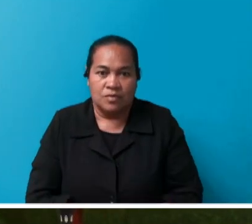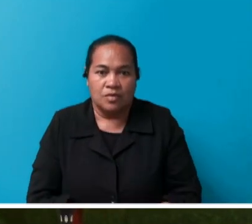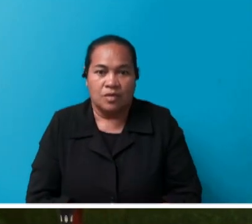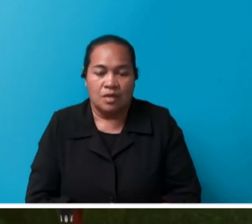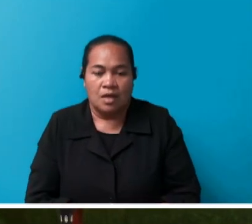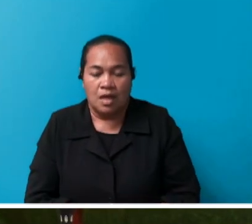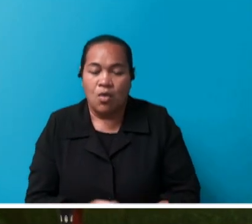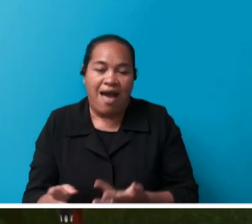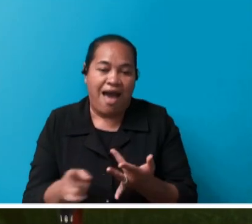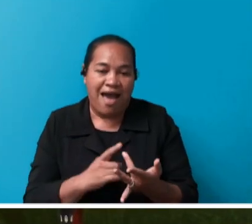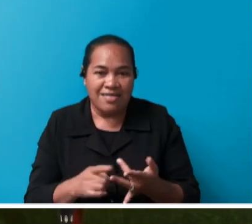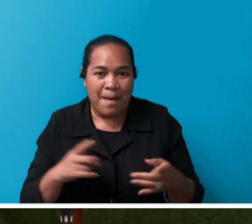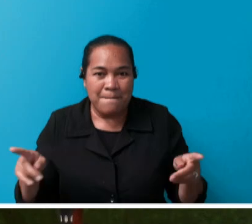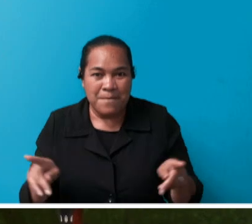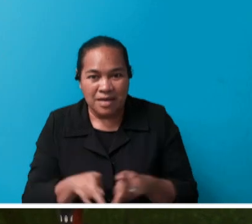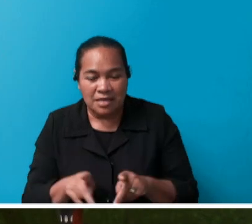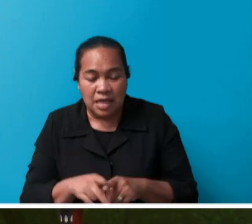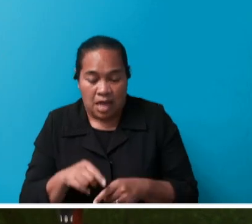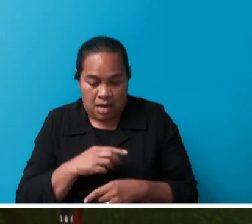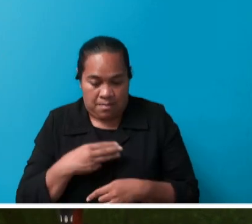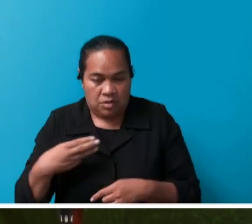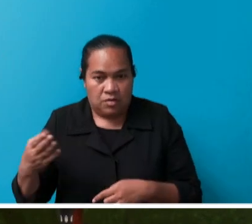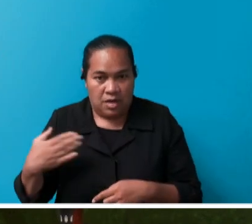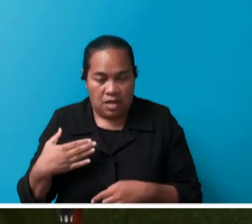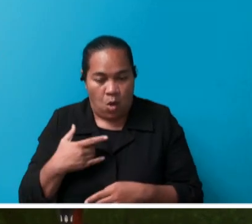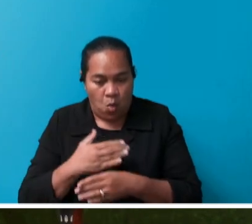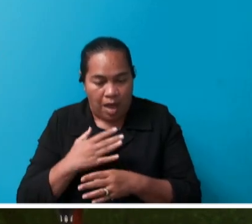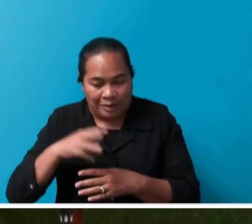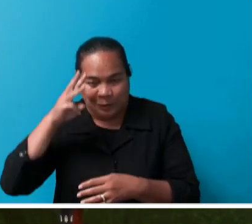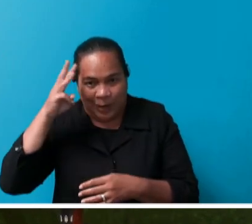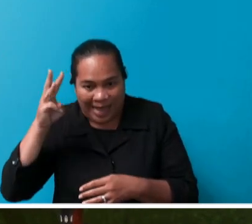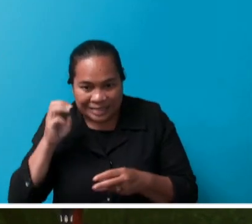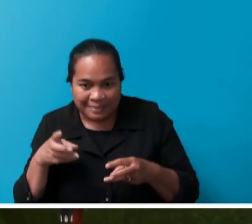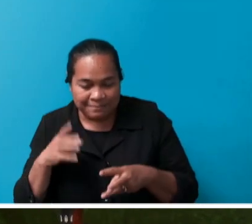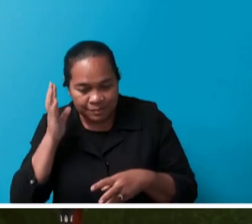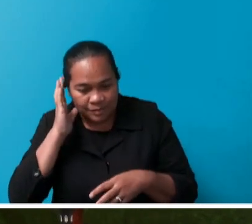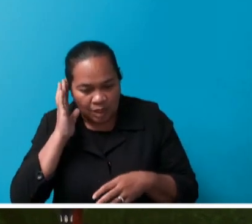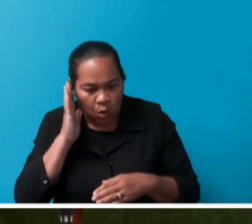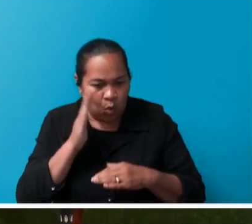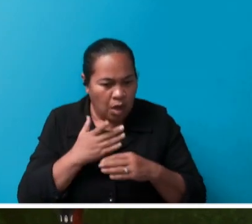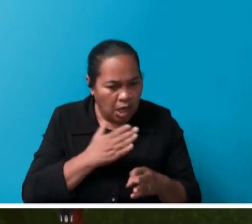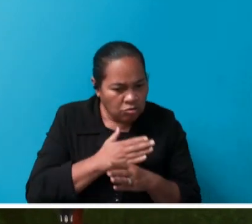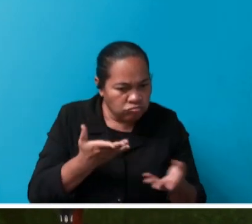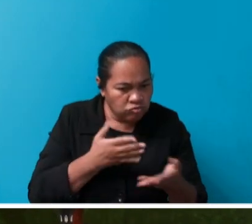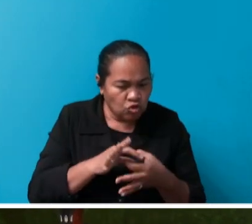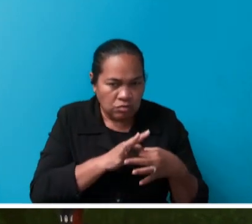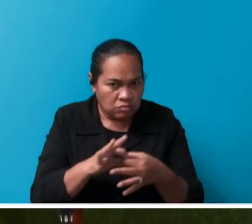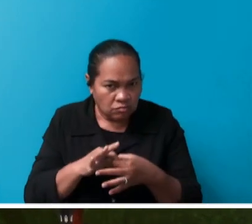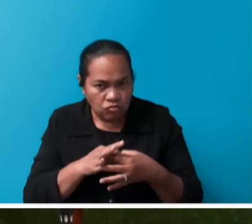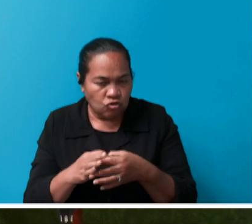other partners, Ministry is also working diligently to collaborate and build enduring and fruitful